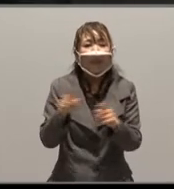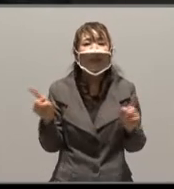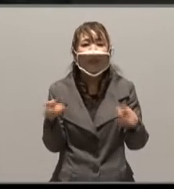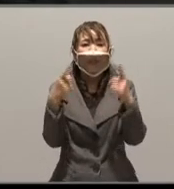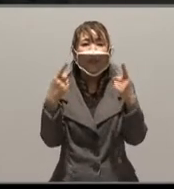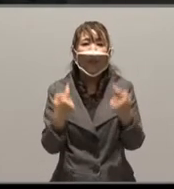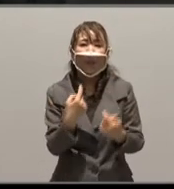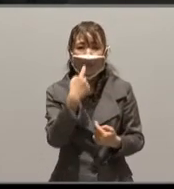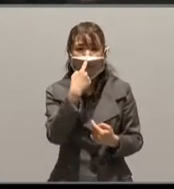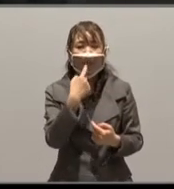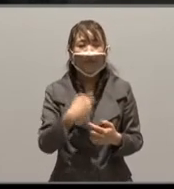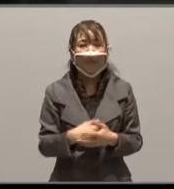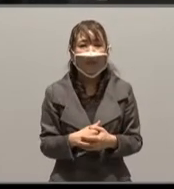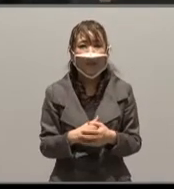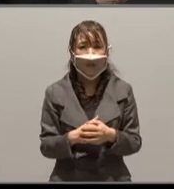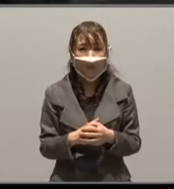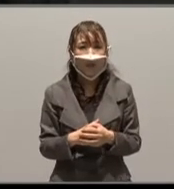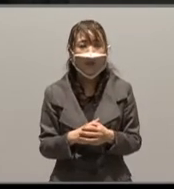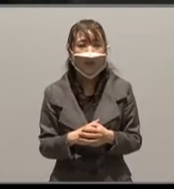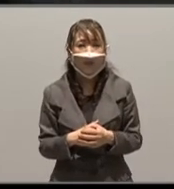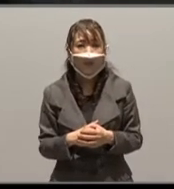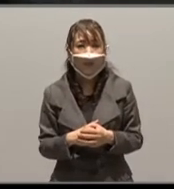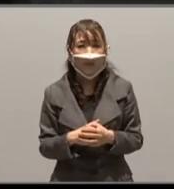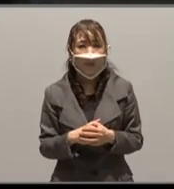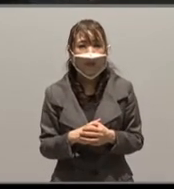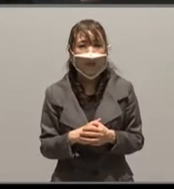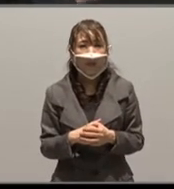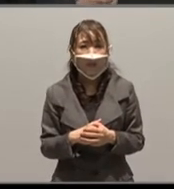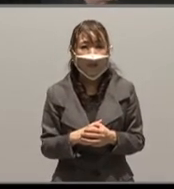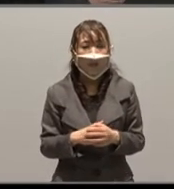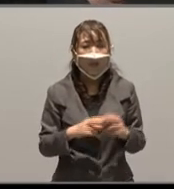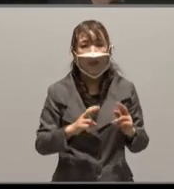And I'm a rehabilitation specialist,